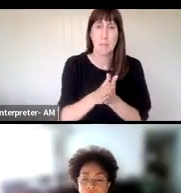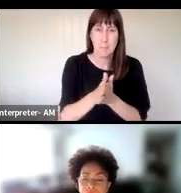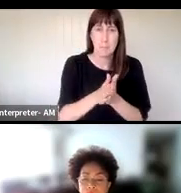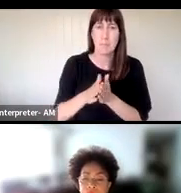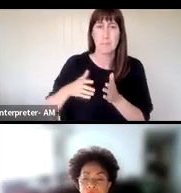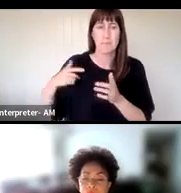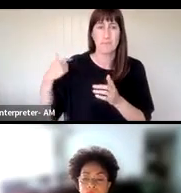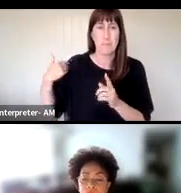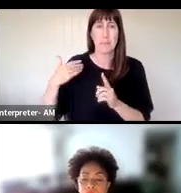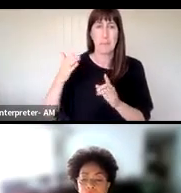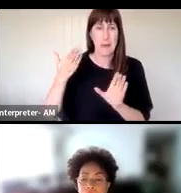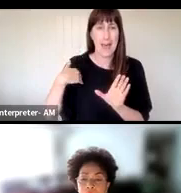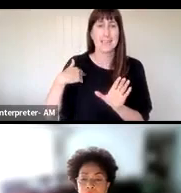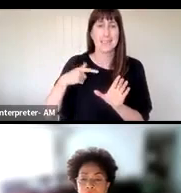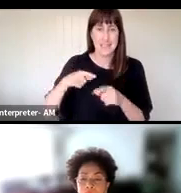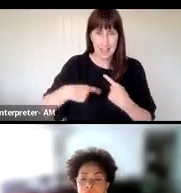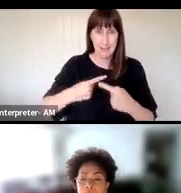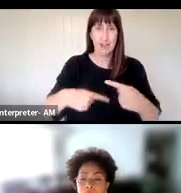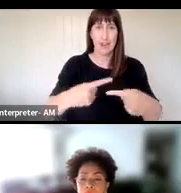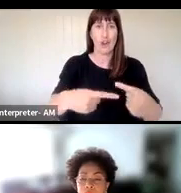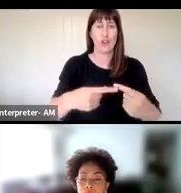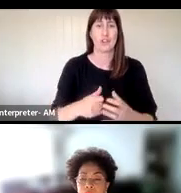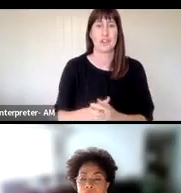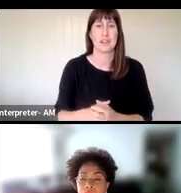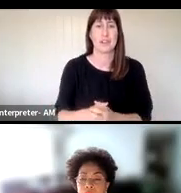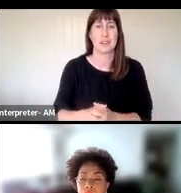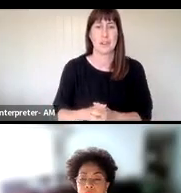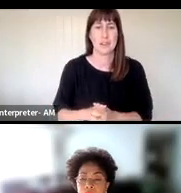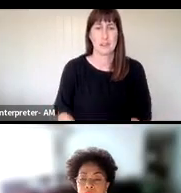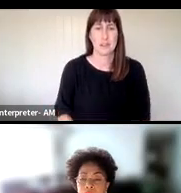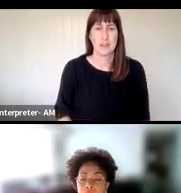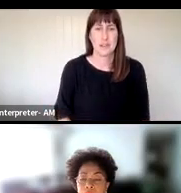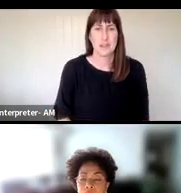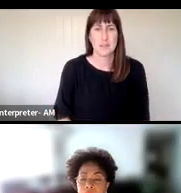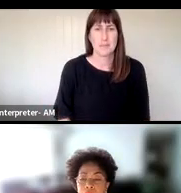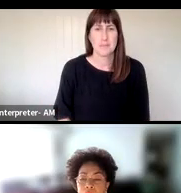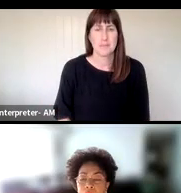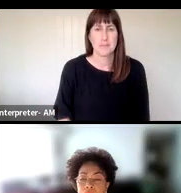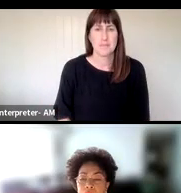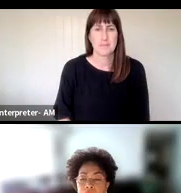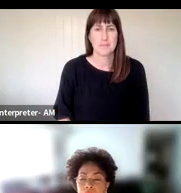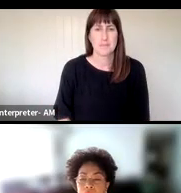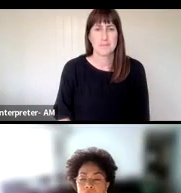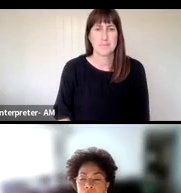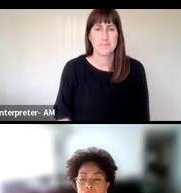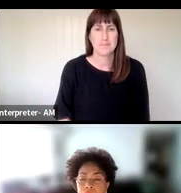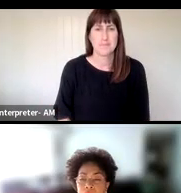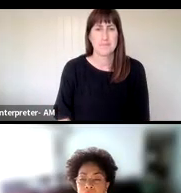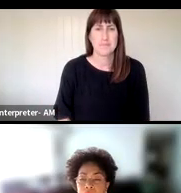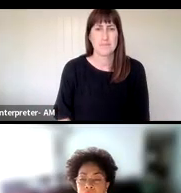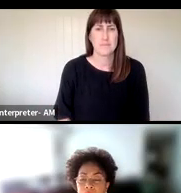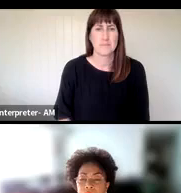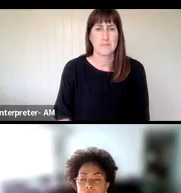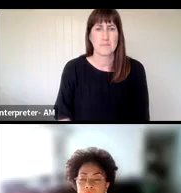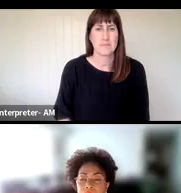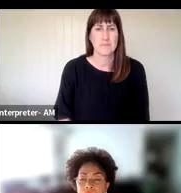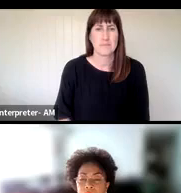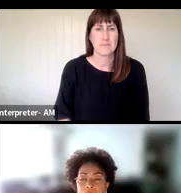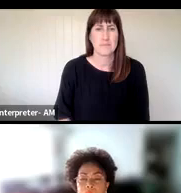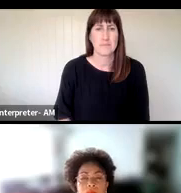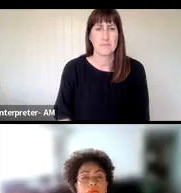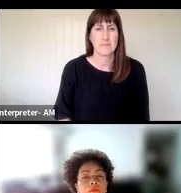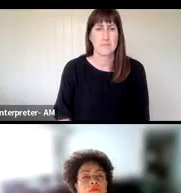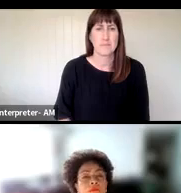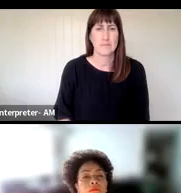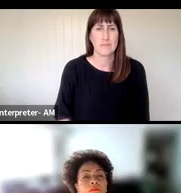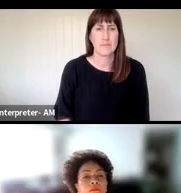past. Yes. One example I used, I had a